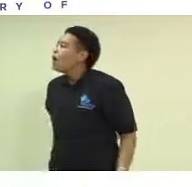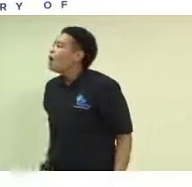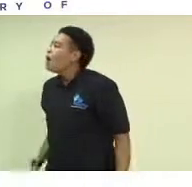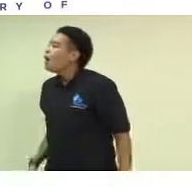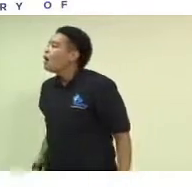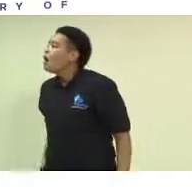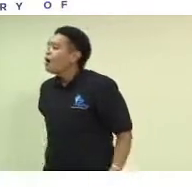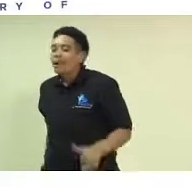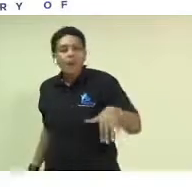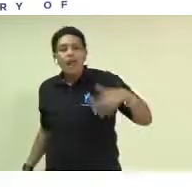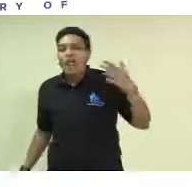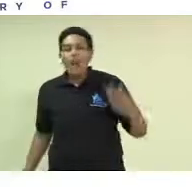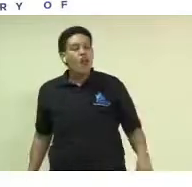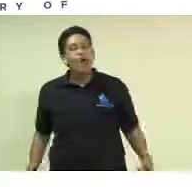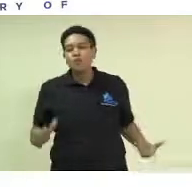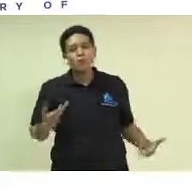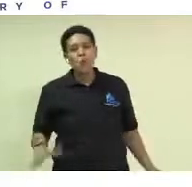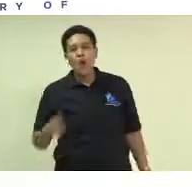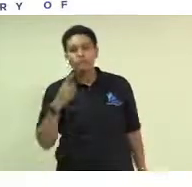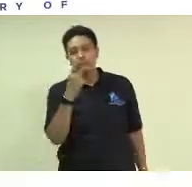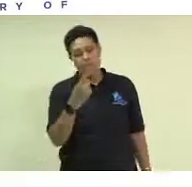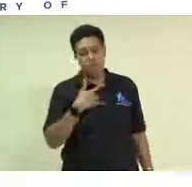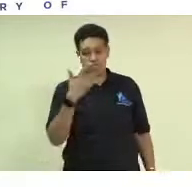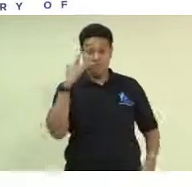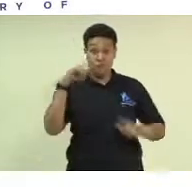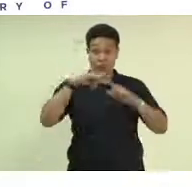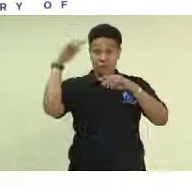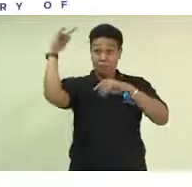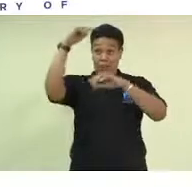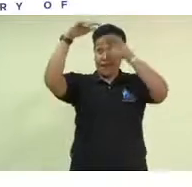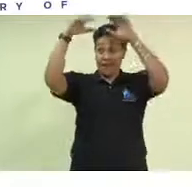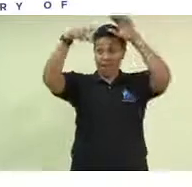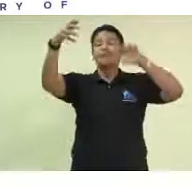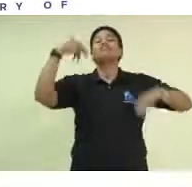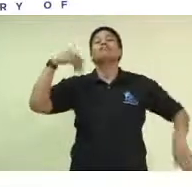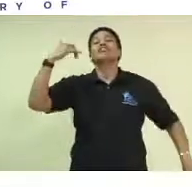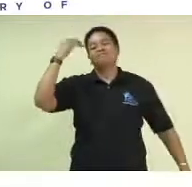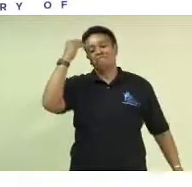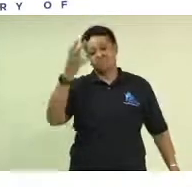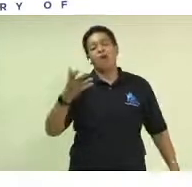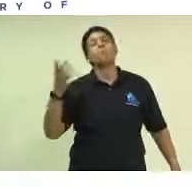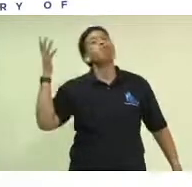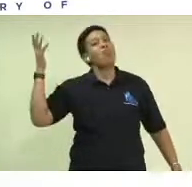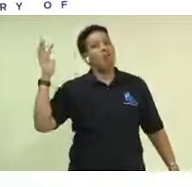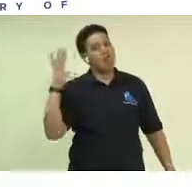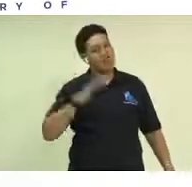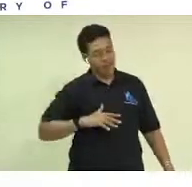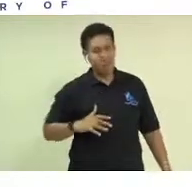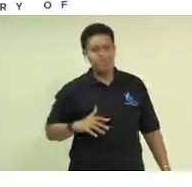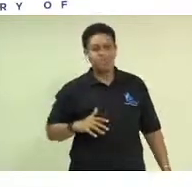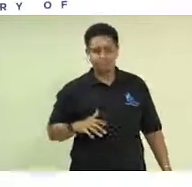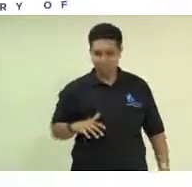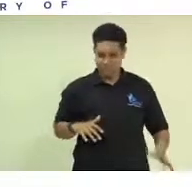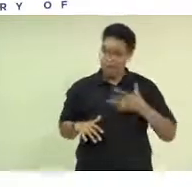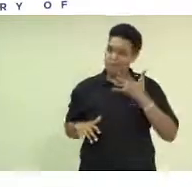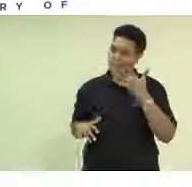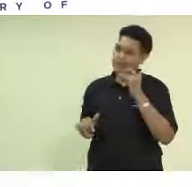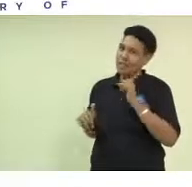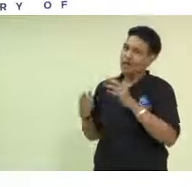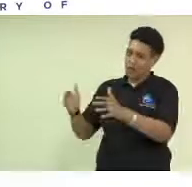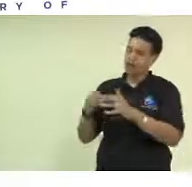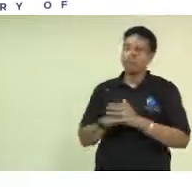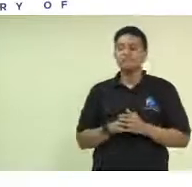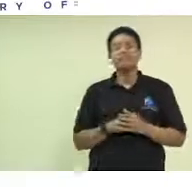uncertainties that I prefer that. But I'm encouraged that that is certainly in train. And then there are